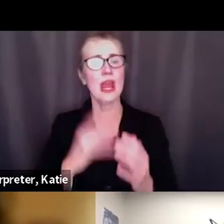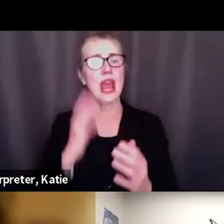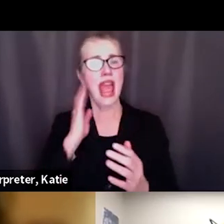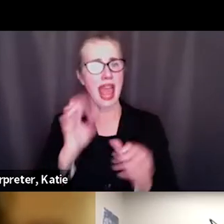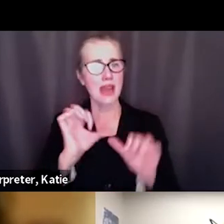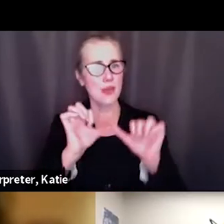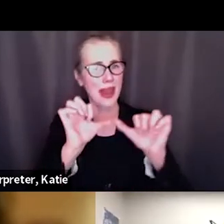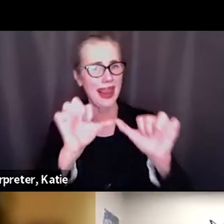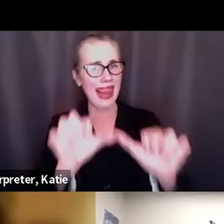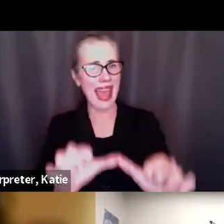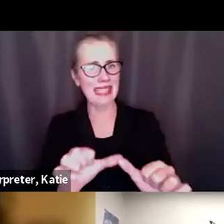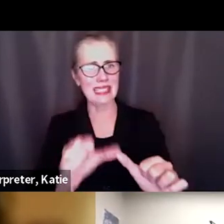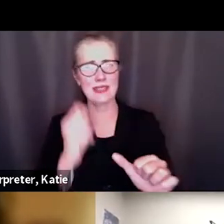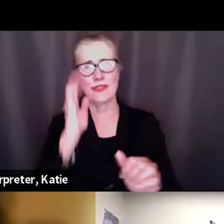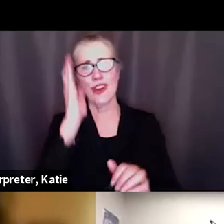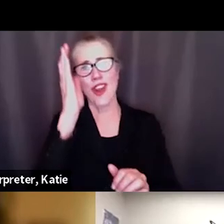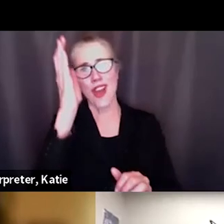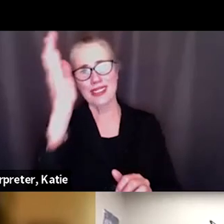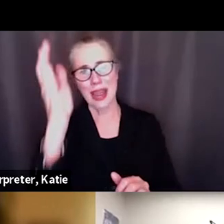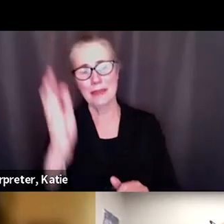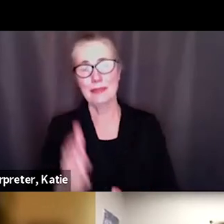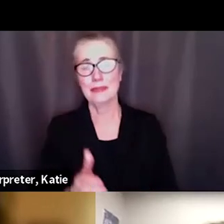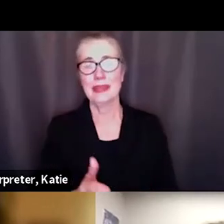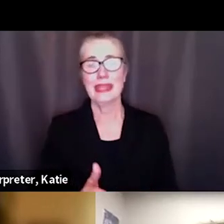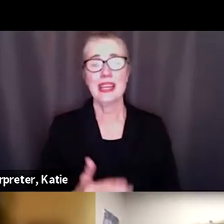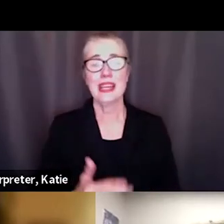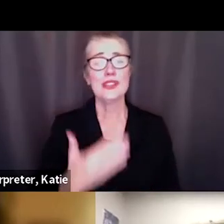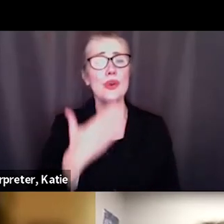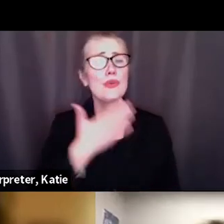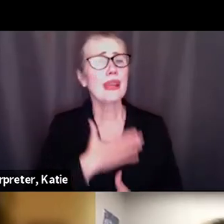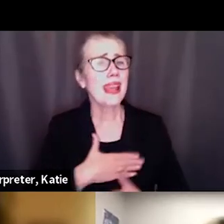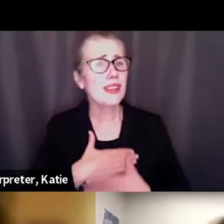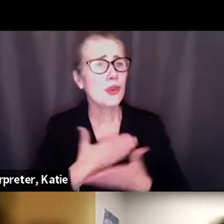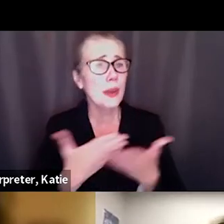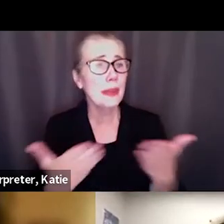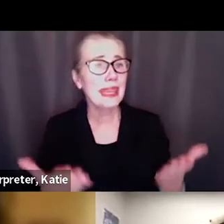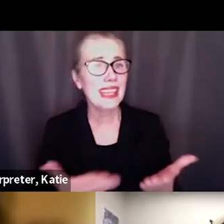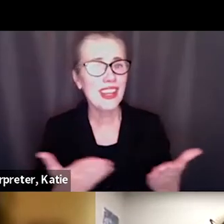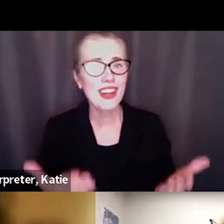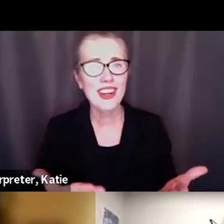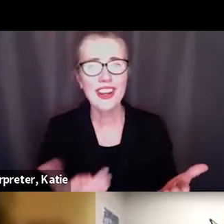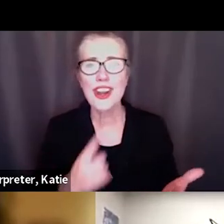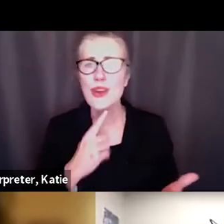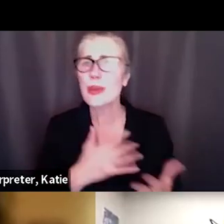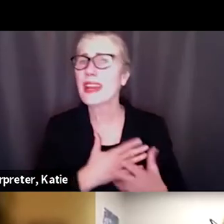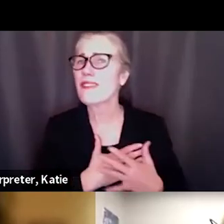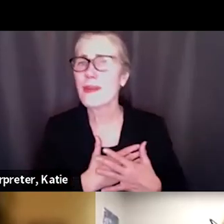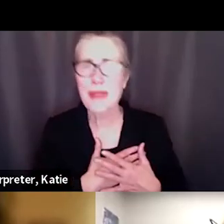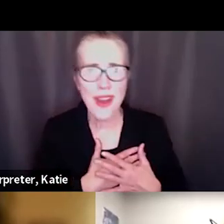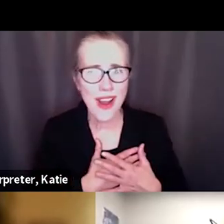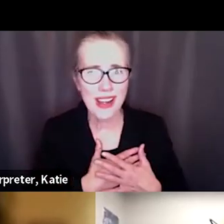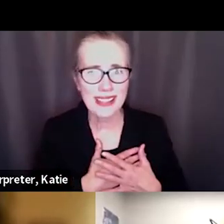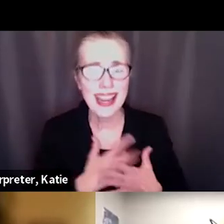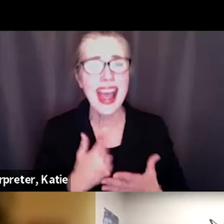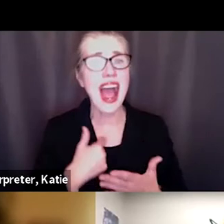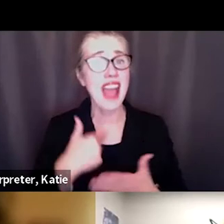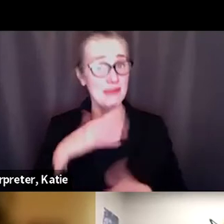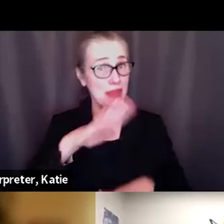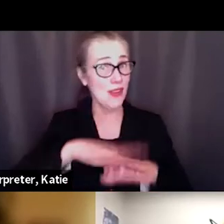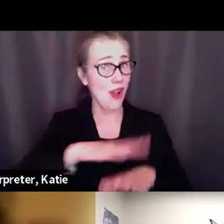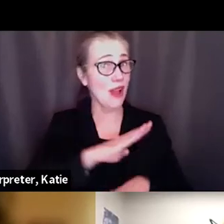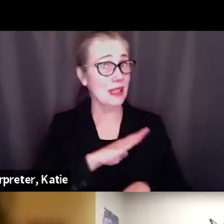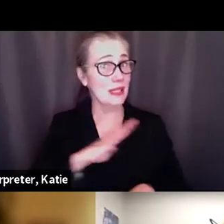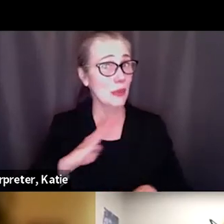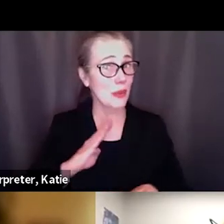that with you and before i turn this back over to dr glazer i really want to say from the bottom of my heart as someone who has been a school board member for a